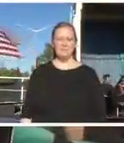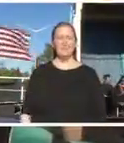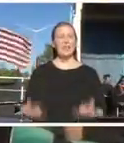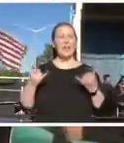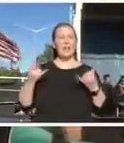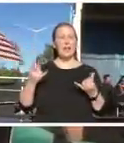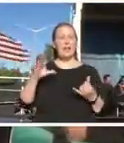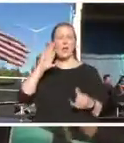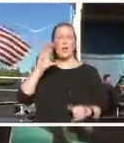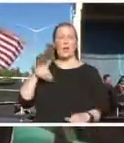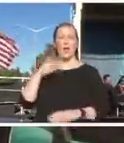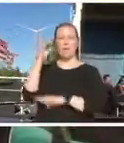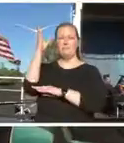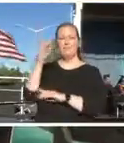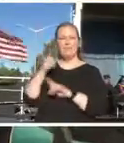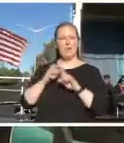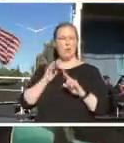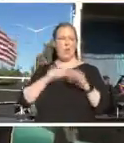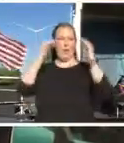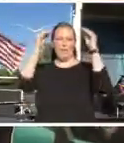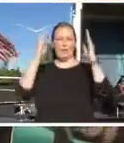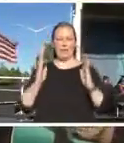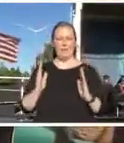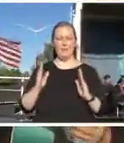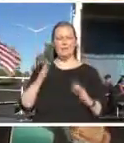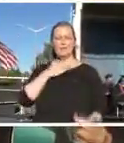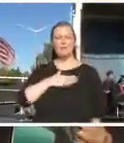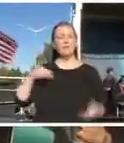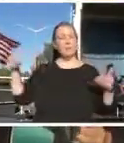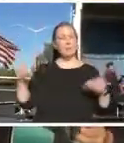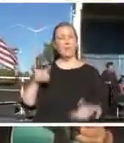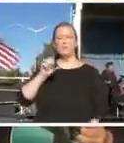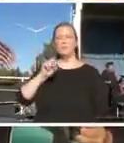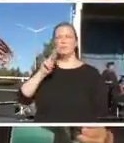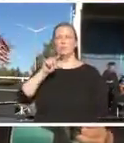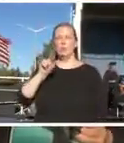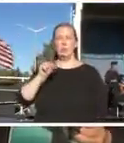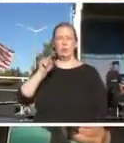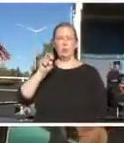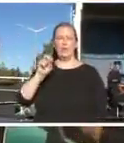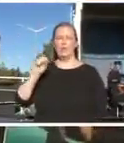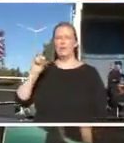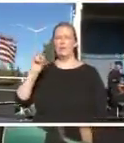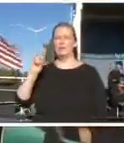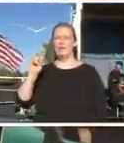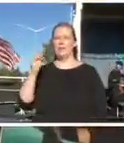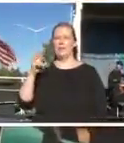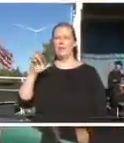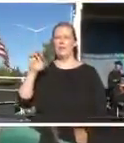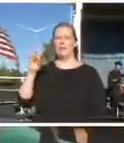Now we'll have greeting from our faculty. Please welcome Suzanne Sutherland, Professor